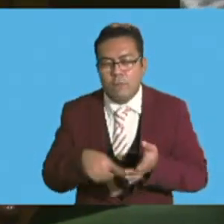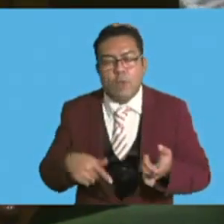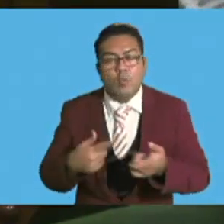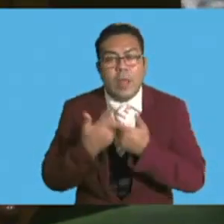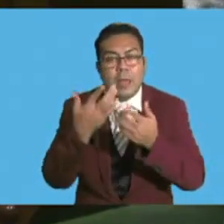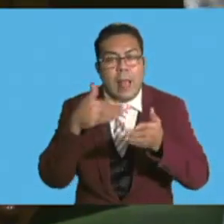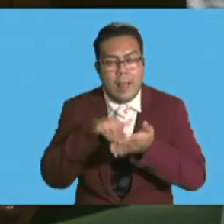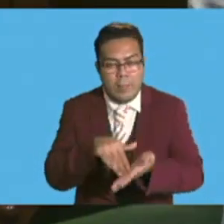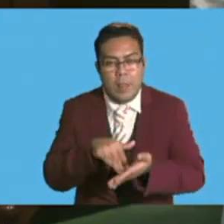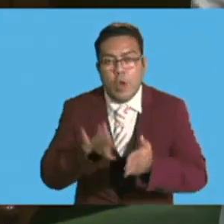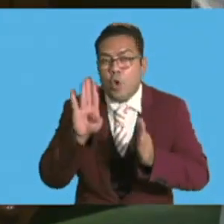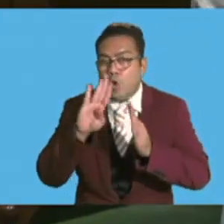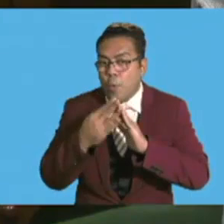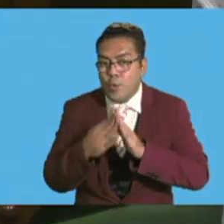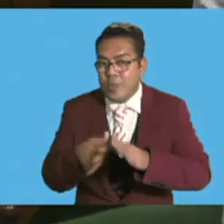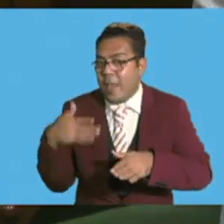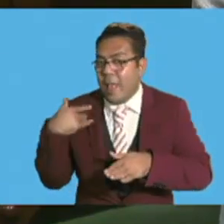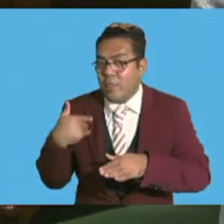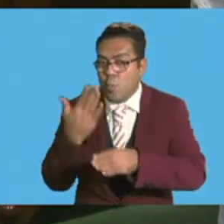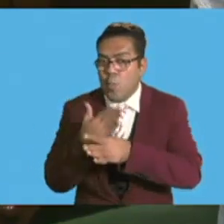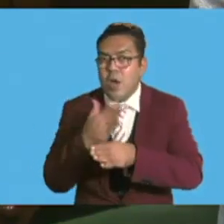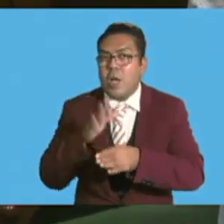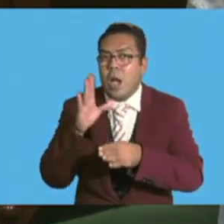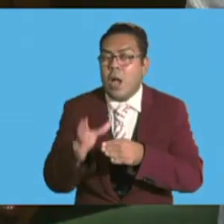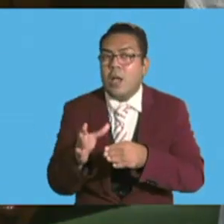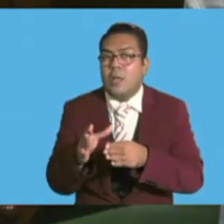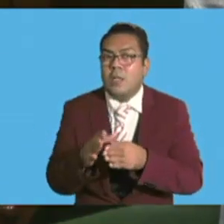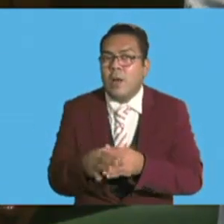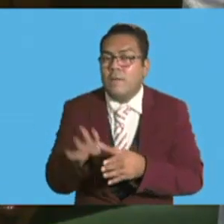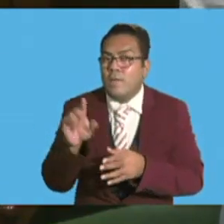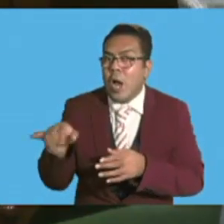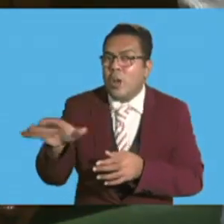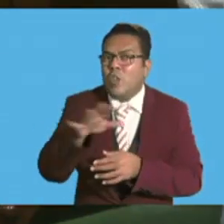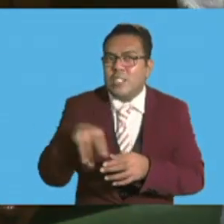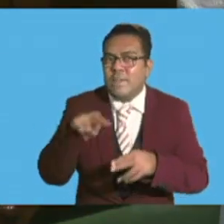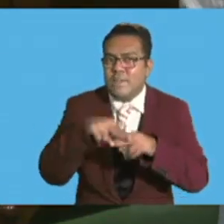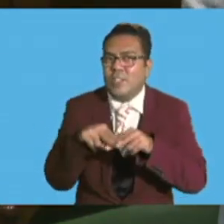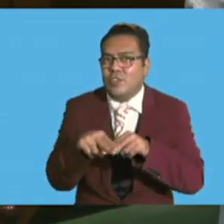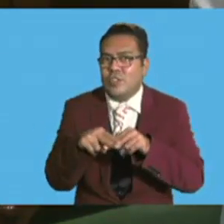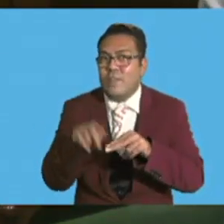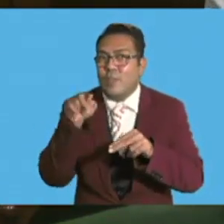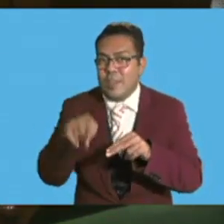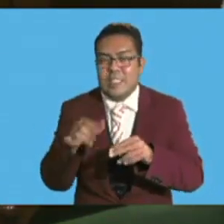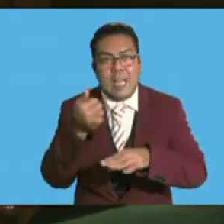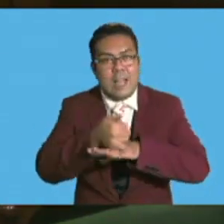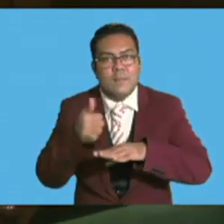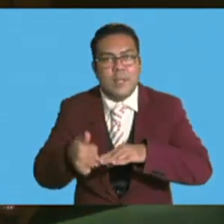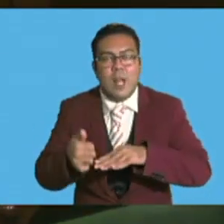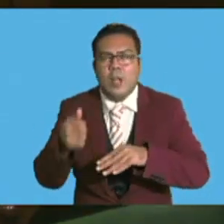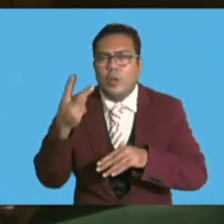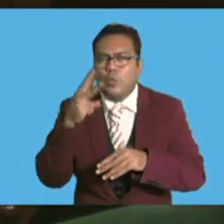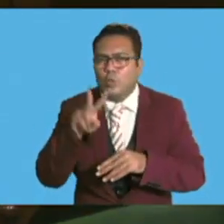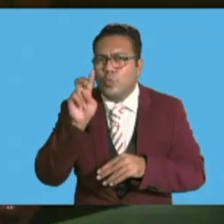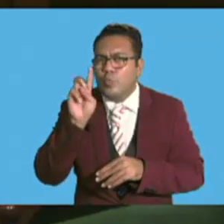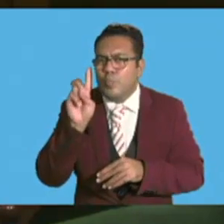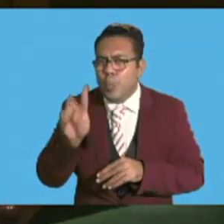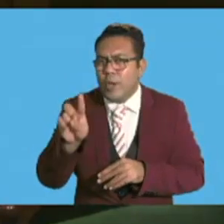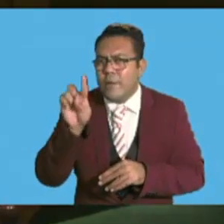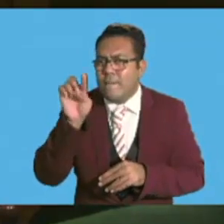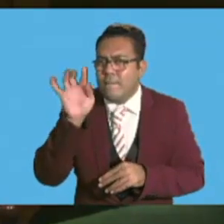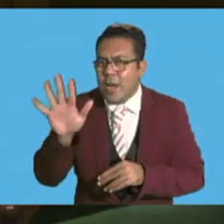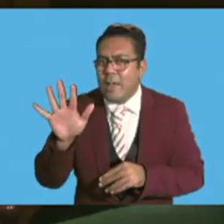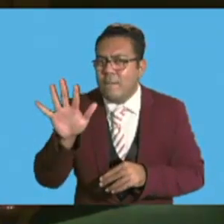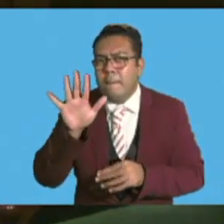assistance that community health workers have been to the Ministry of Health across Fiji. And to this, government has allocated $2.5 million